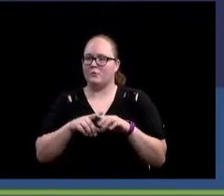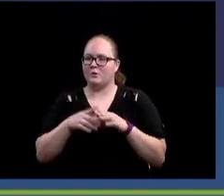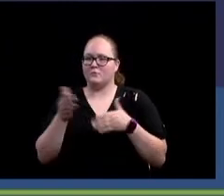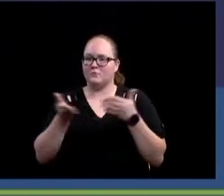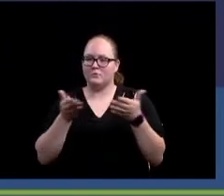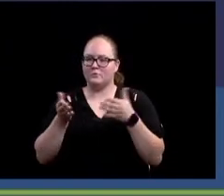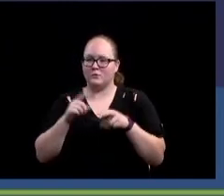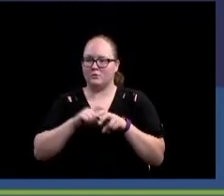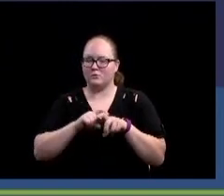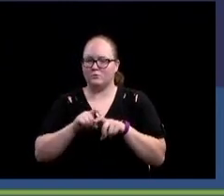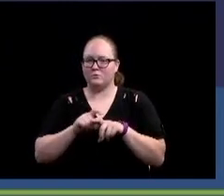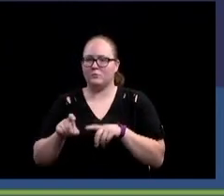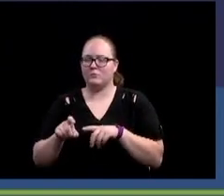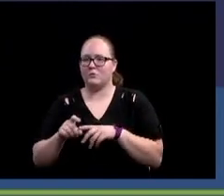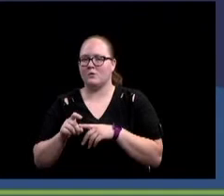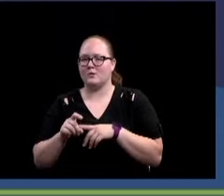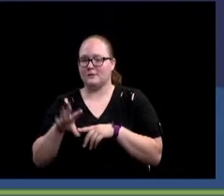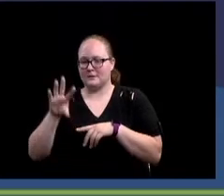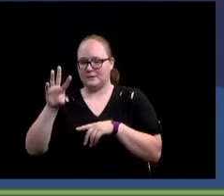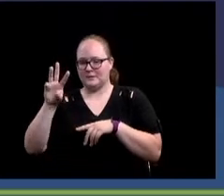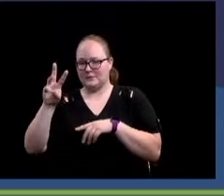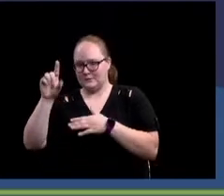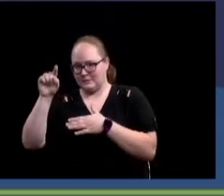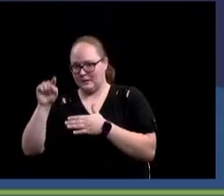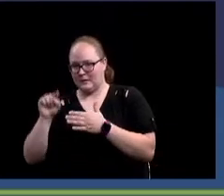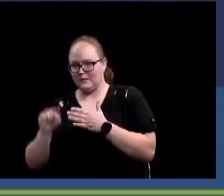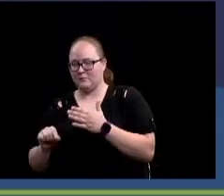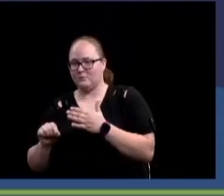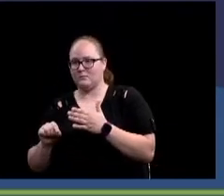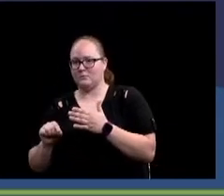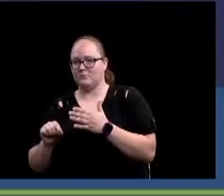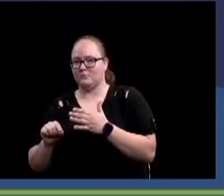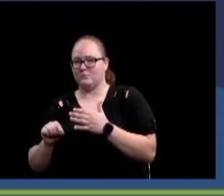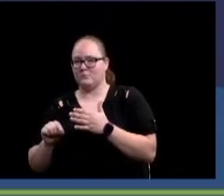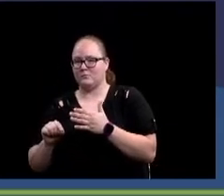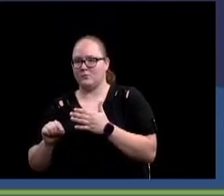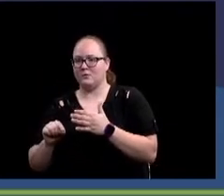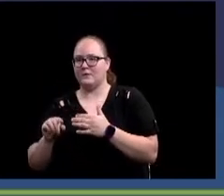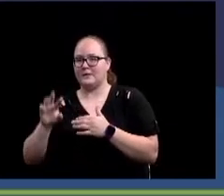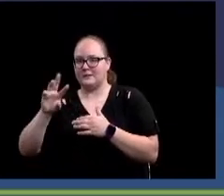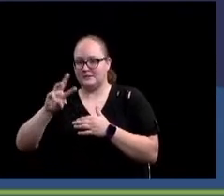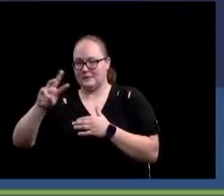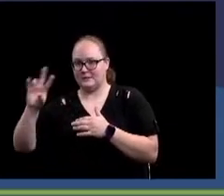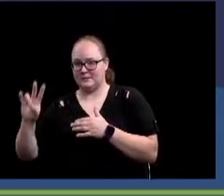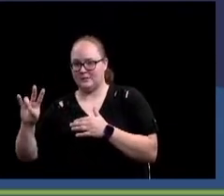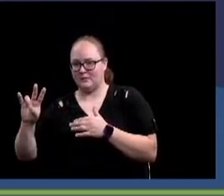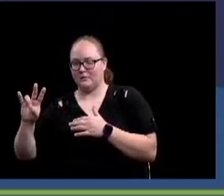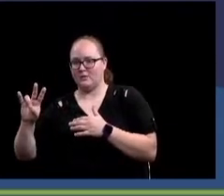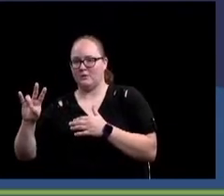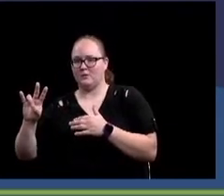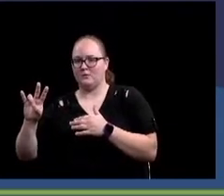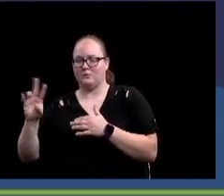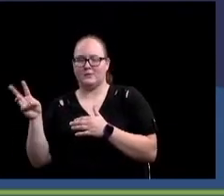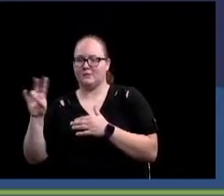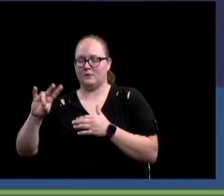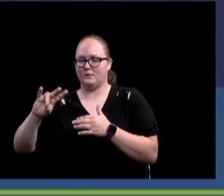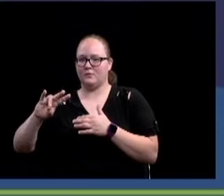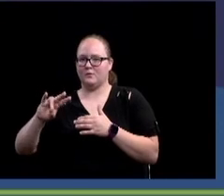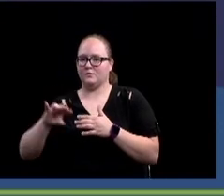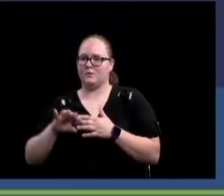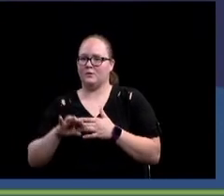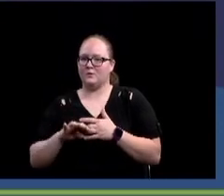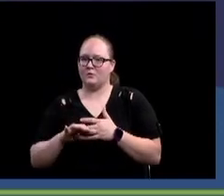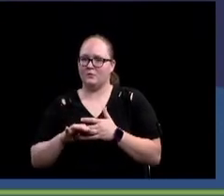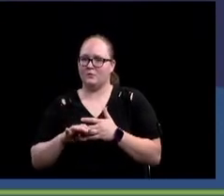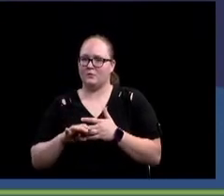of the 67 for local agencies pose significant or potential significant barriers like conflicting